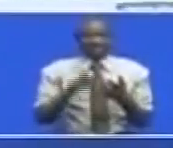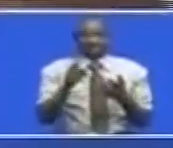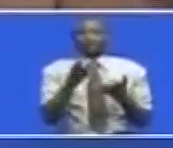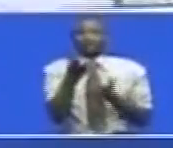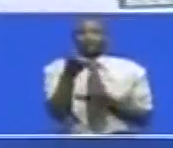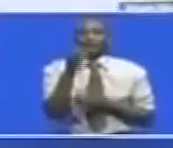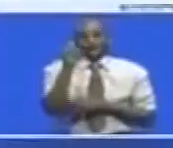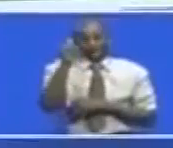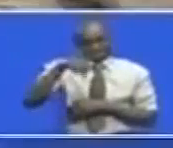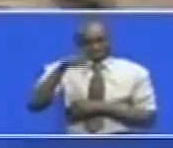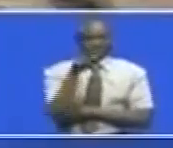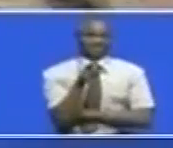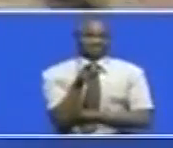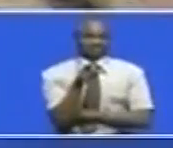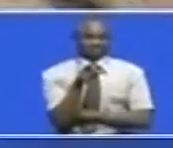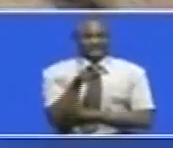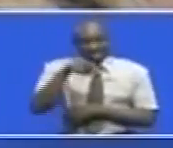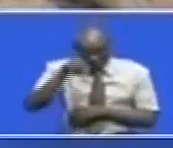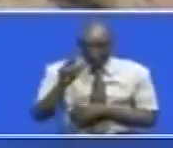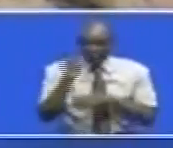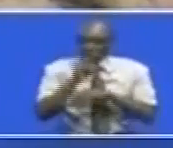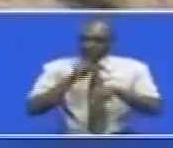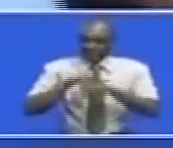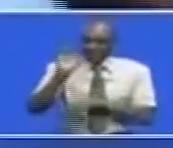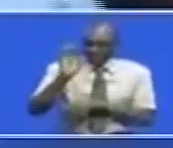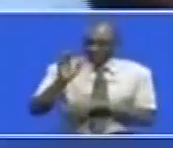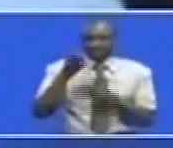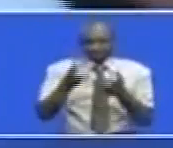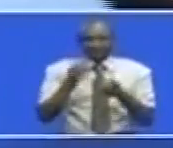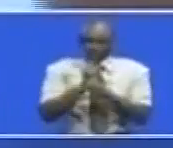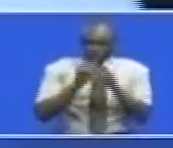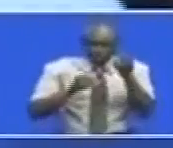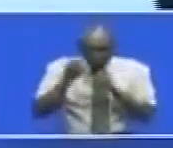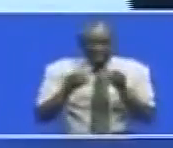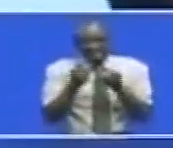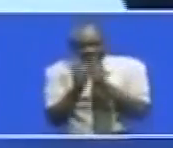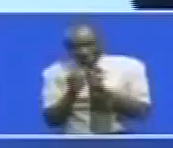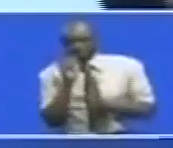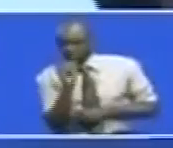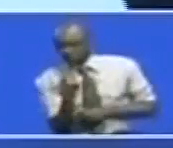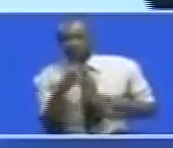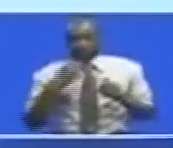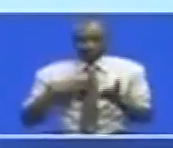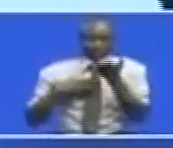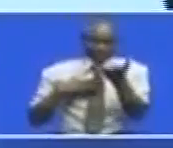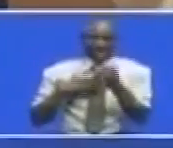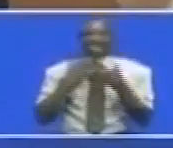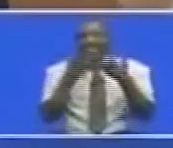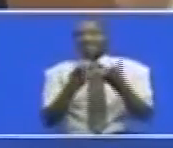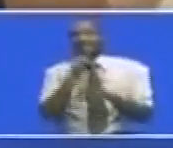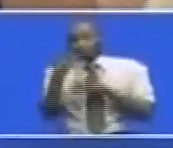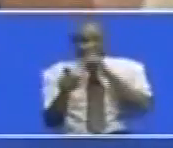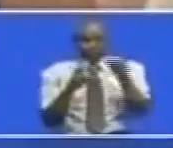producer for the SMS platform. She spends the better part of her day crafting messages for end users and responding to